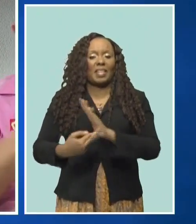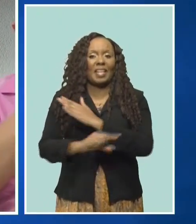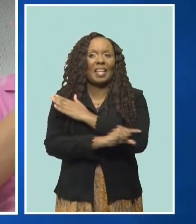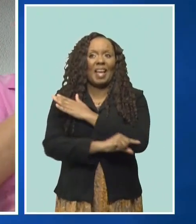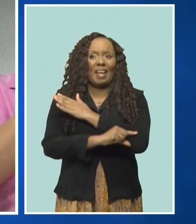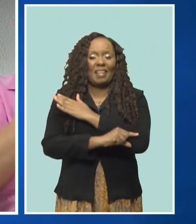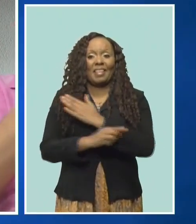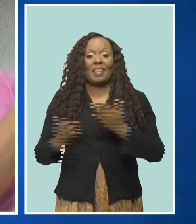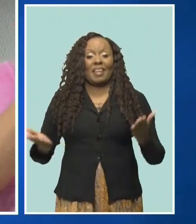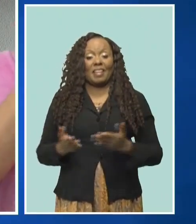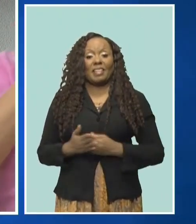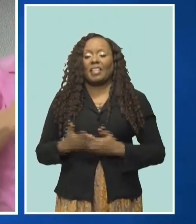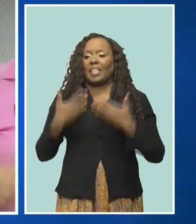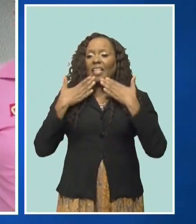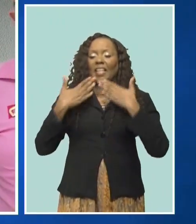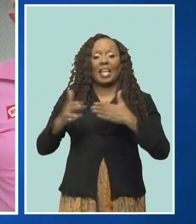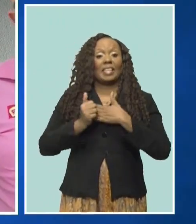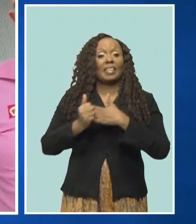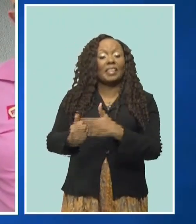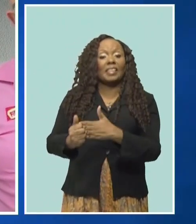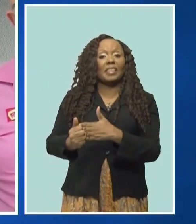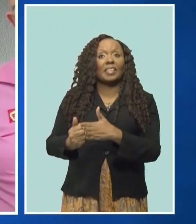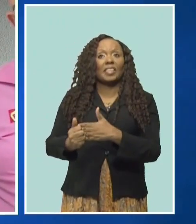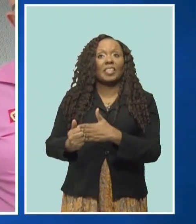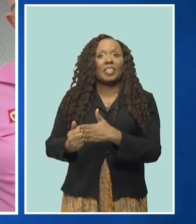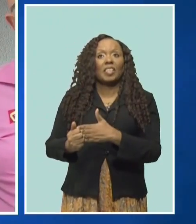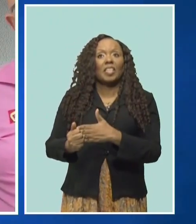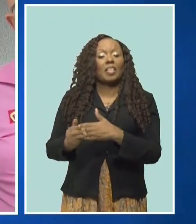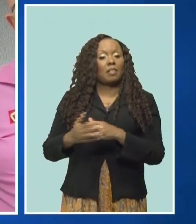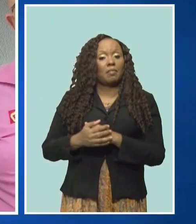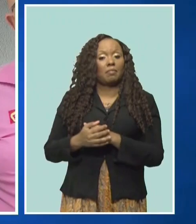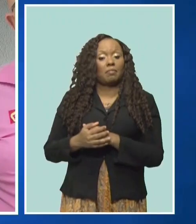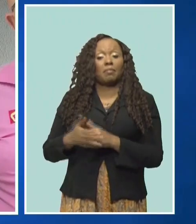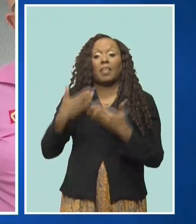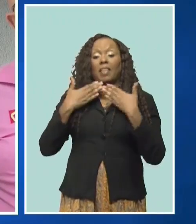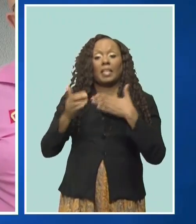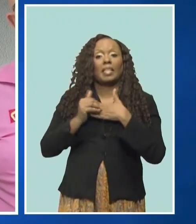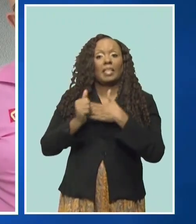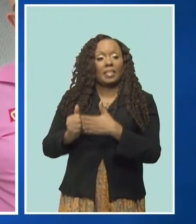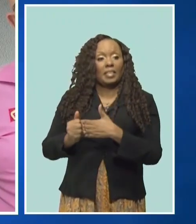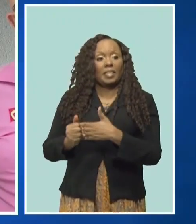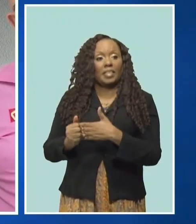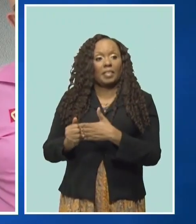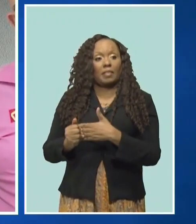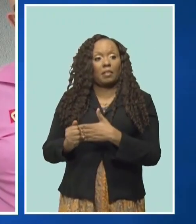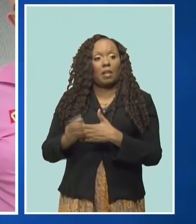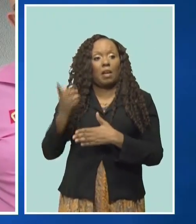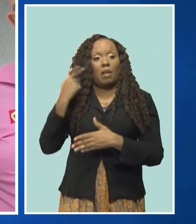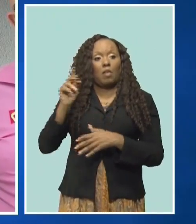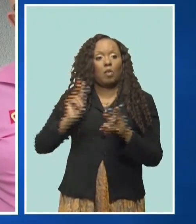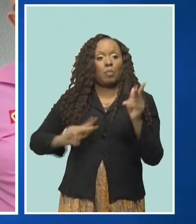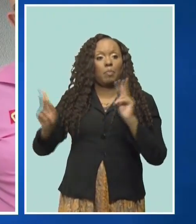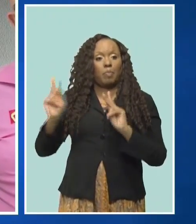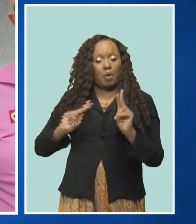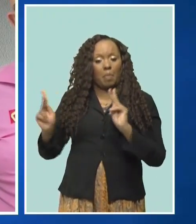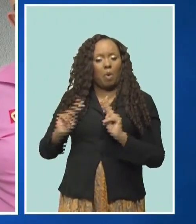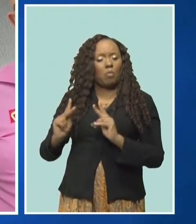and the leadership of Dr. Ram Sarup and Mr. John Edgell for putting